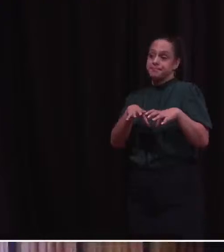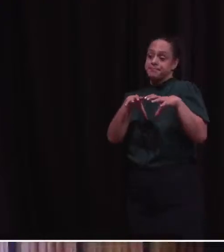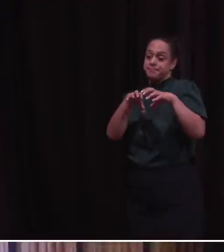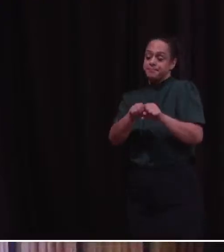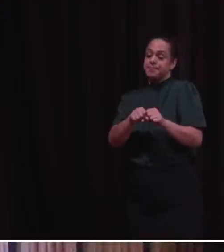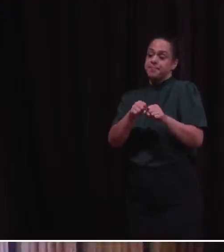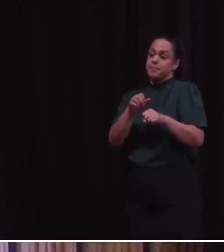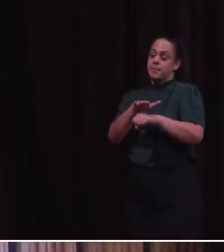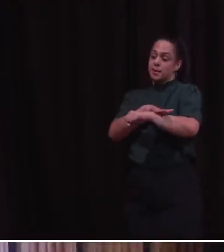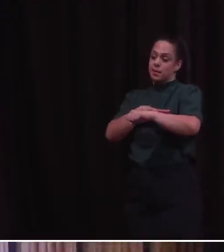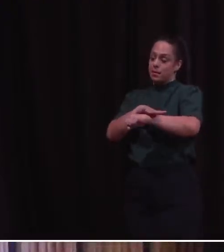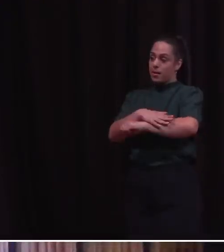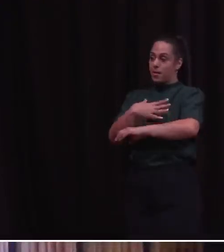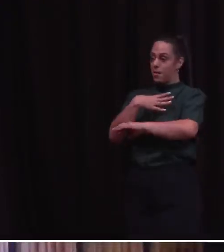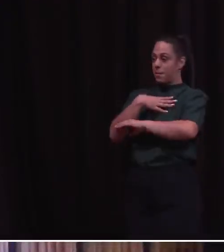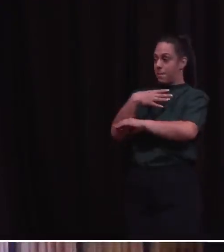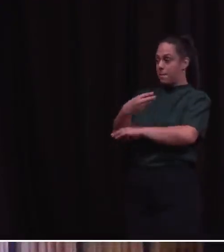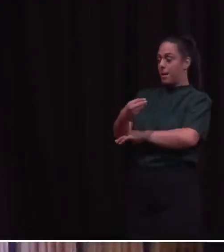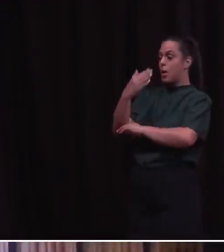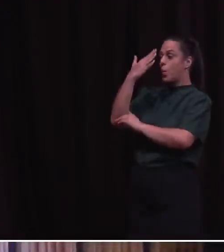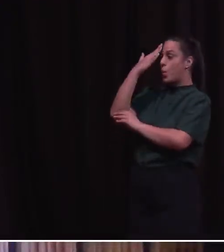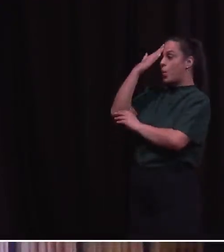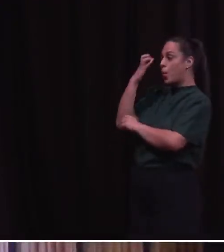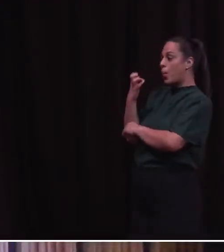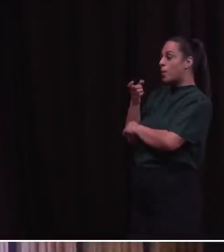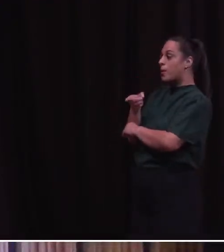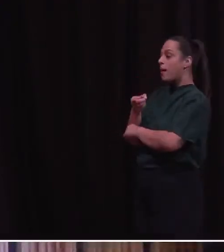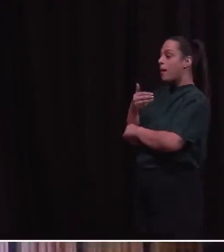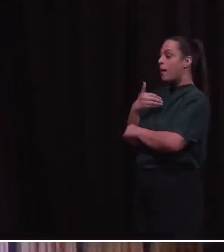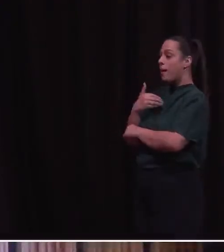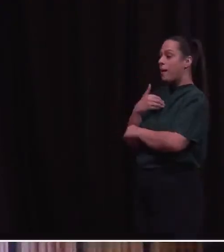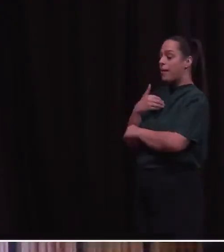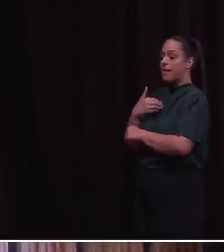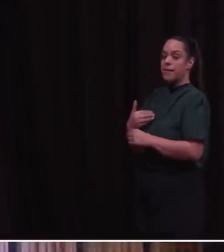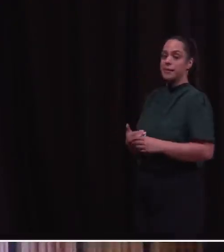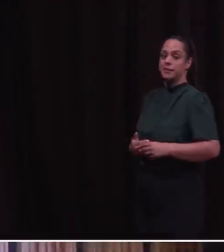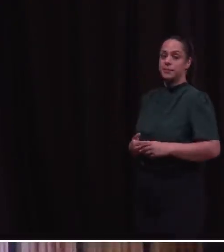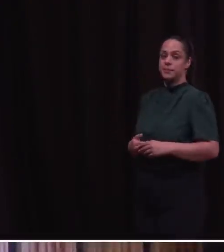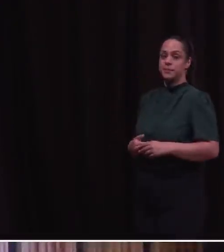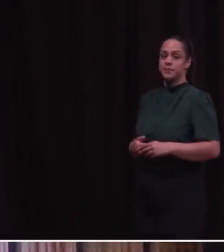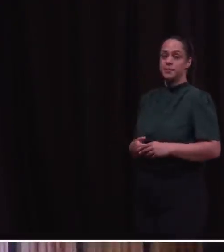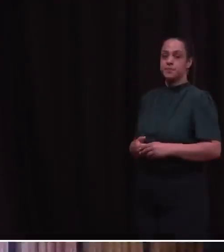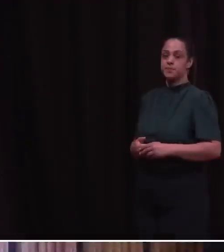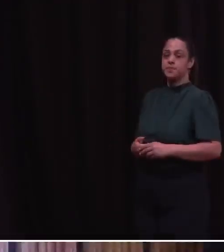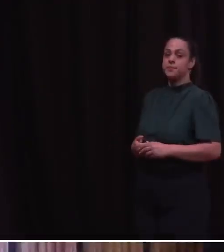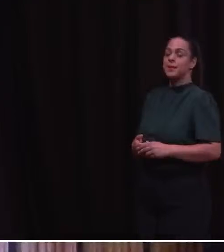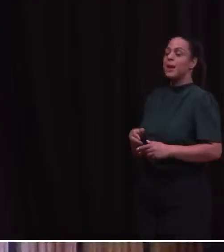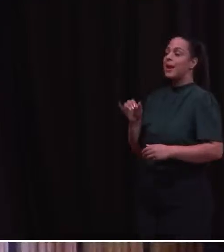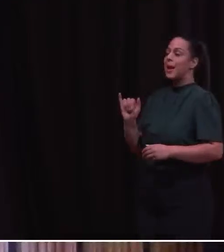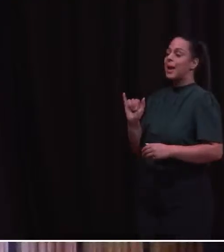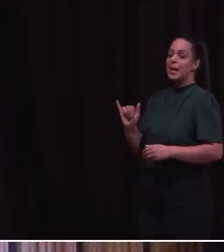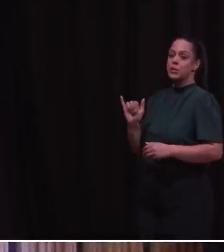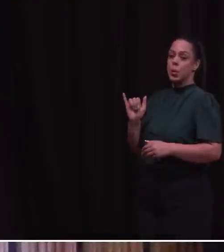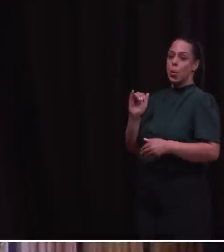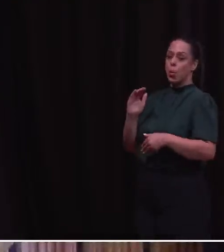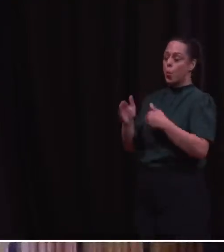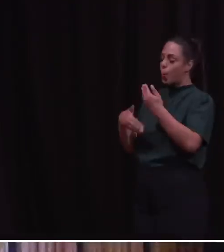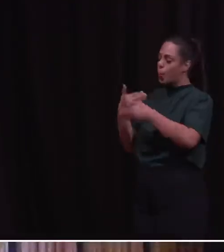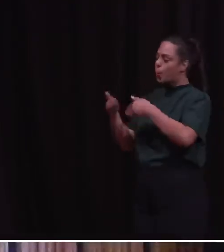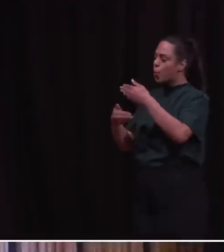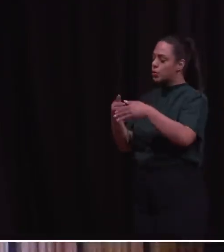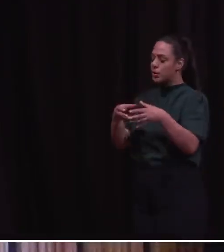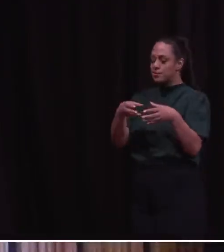colonization, by definition, is a settler process in which settlers come to the